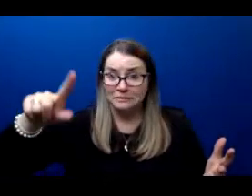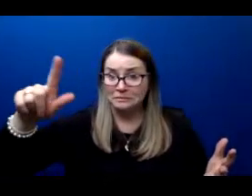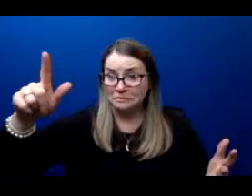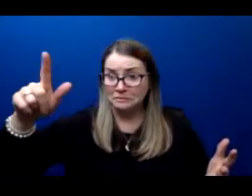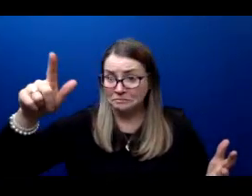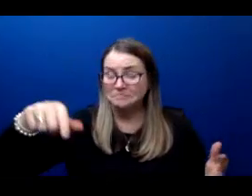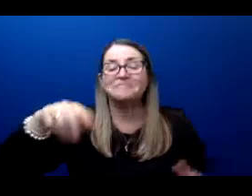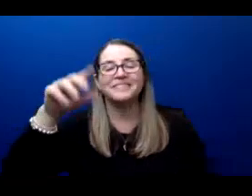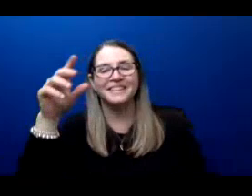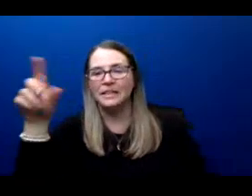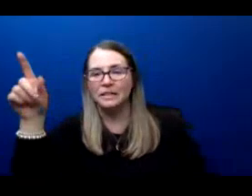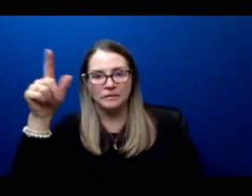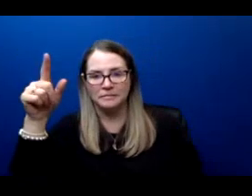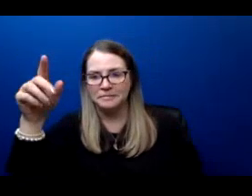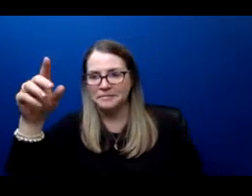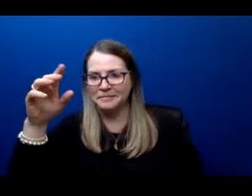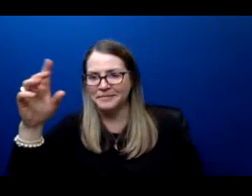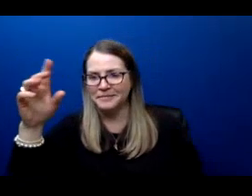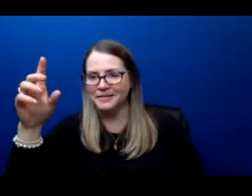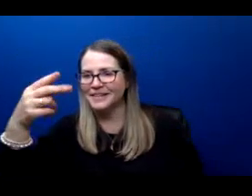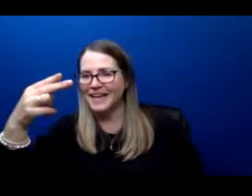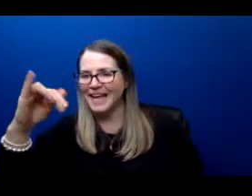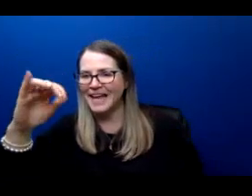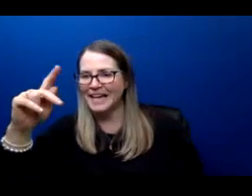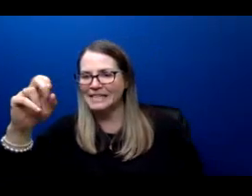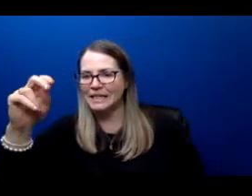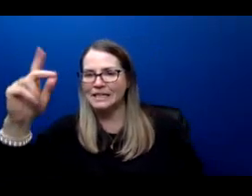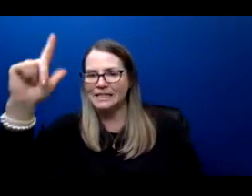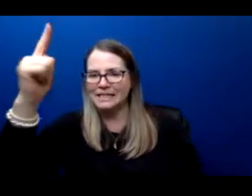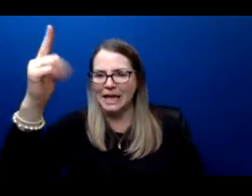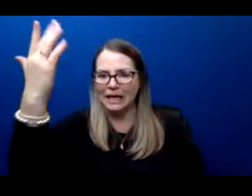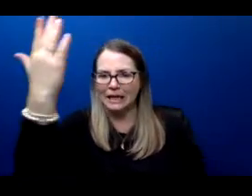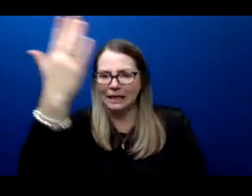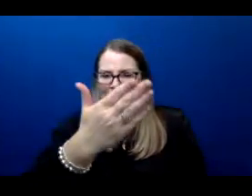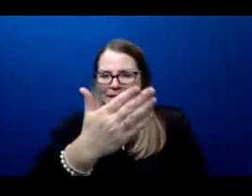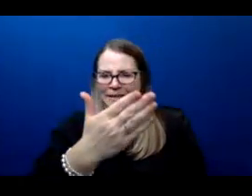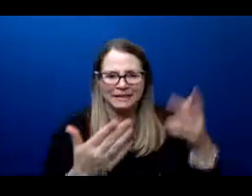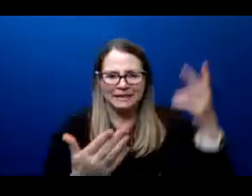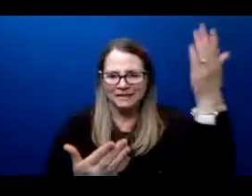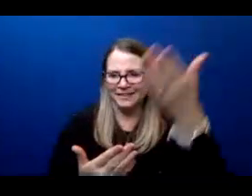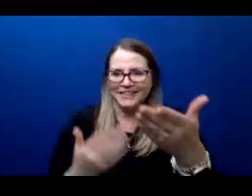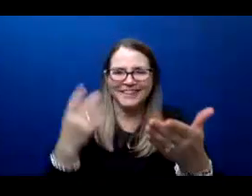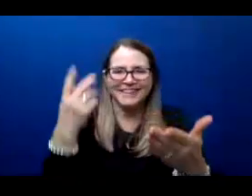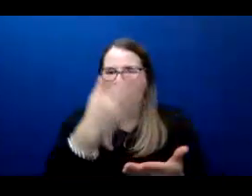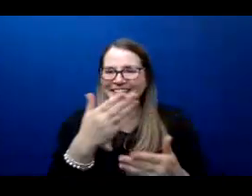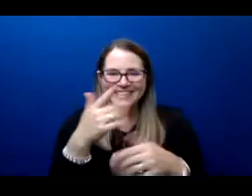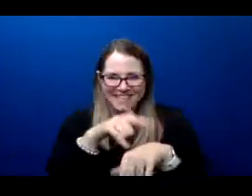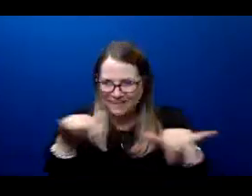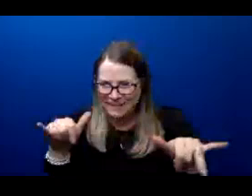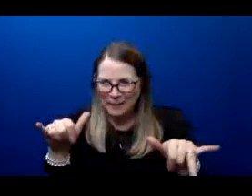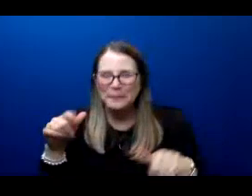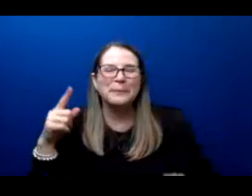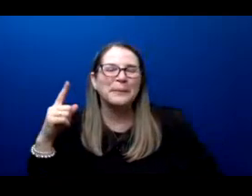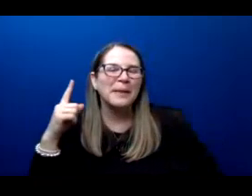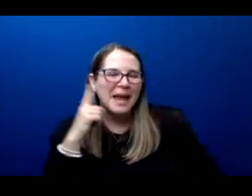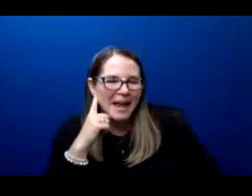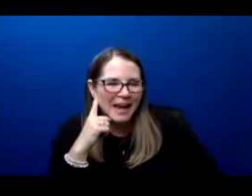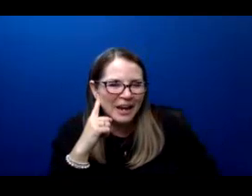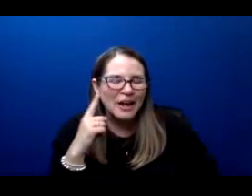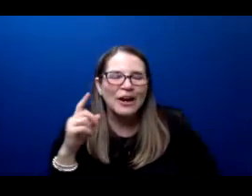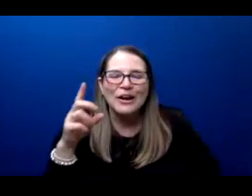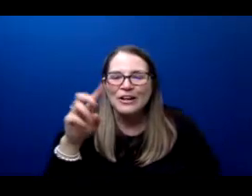This is This Dr. is Nancy Samuel Bell. Hexon. I second. I think we had a couple of folks chime in there, but I did hear Dr. Samuel